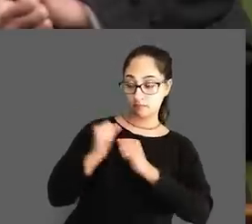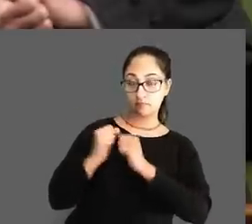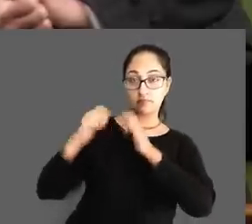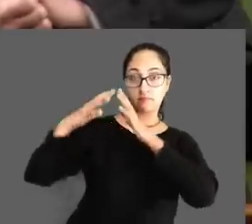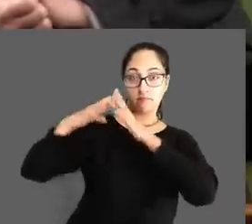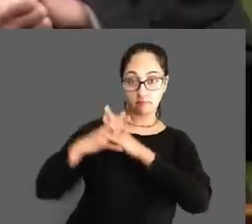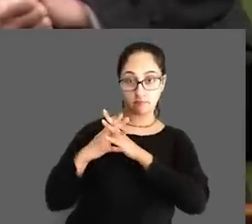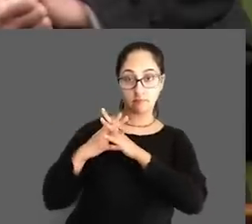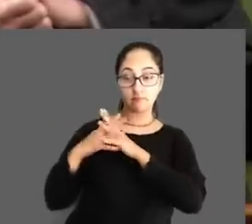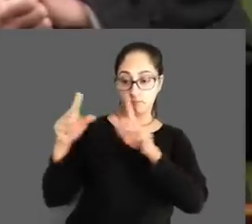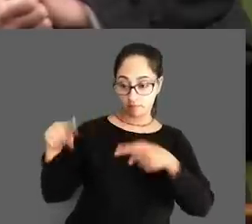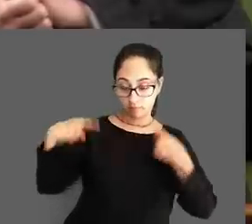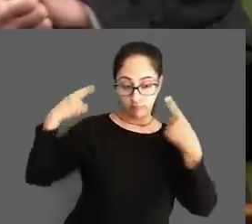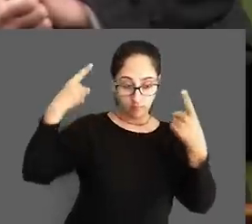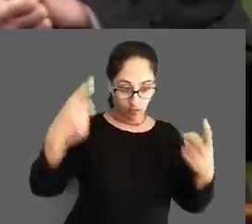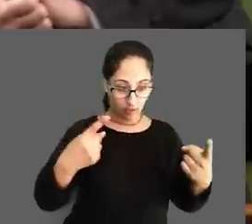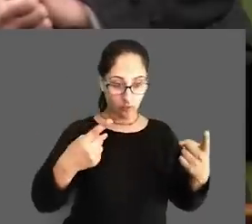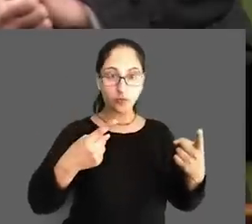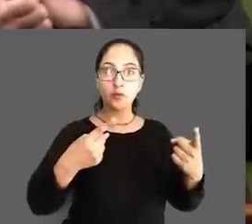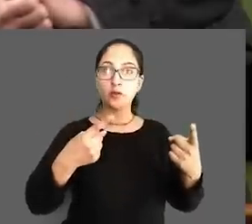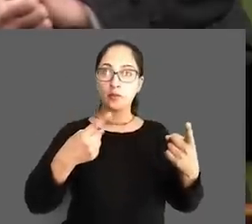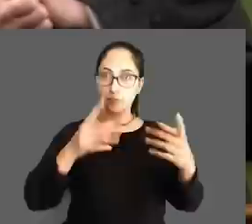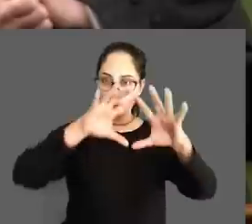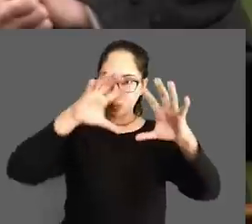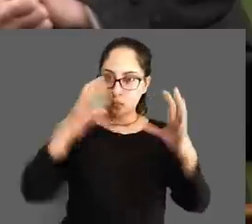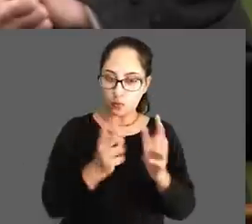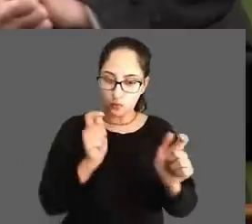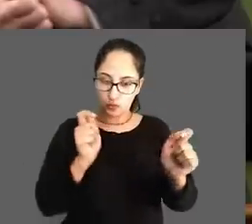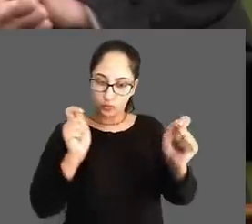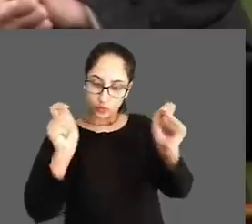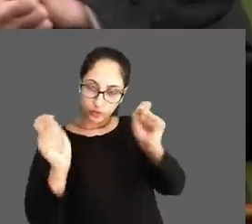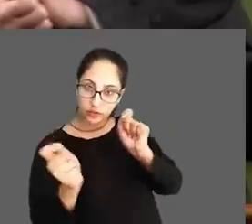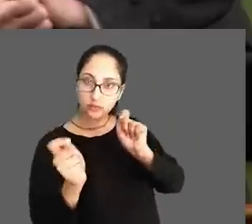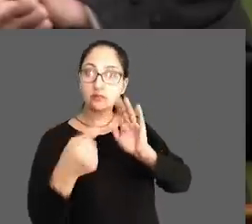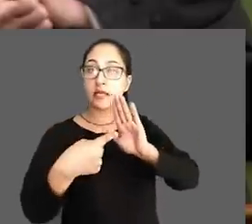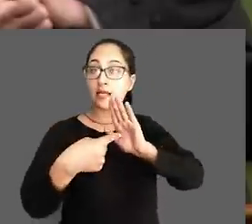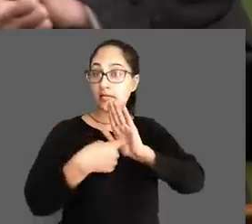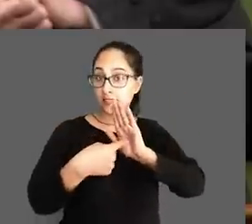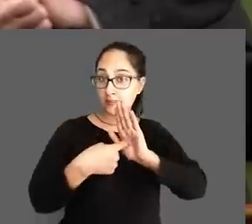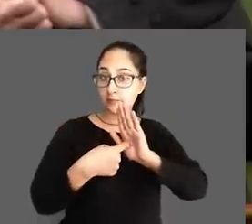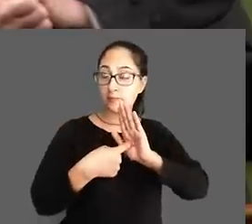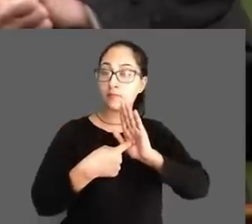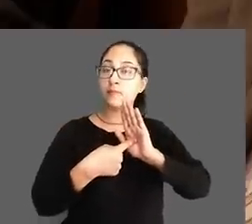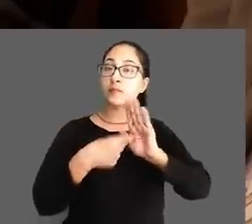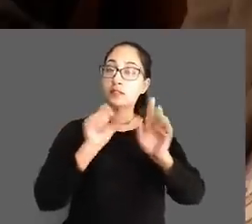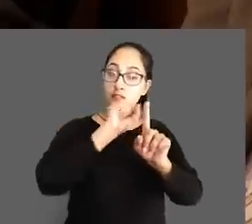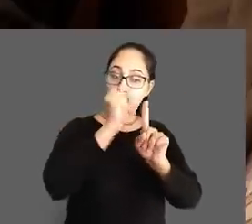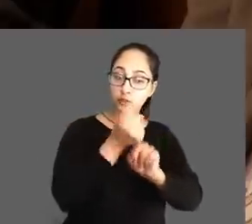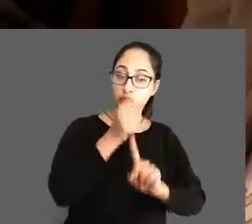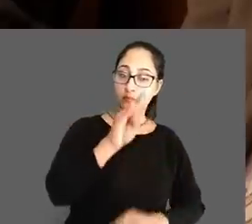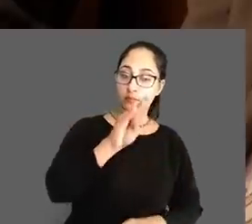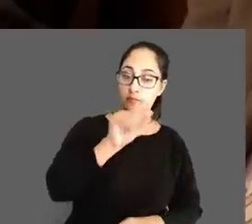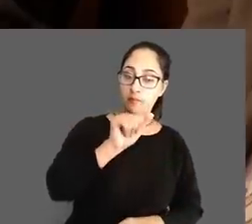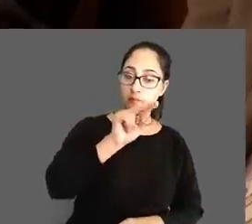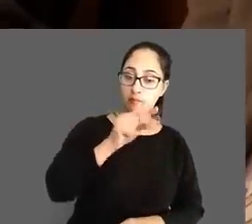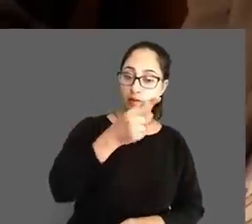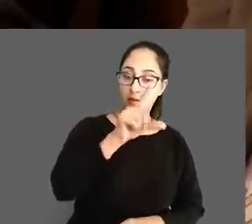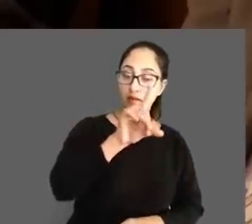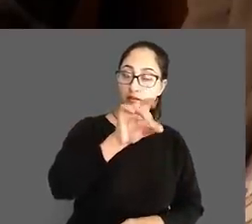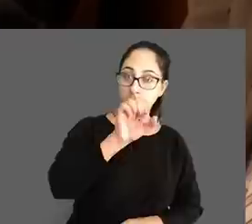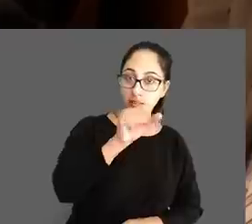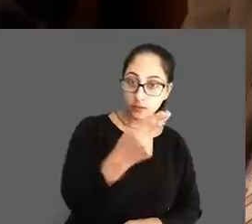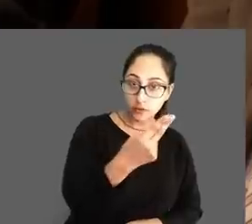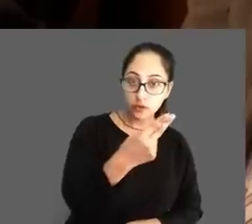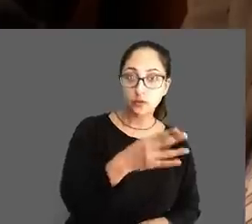of ethnic cleansing in Uganda, the collapse of the Soviet Empire, and the emergence of new countries